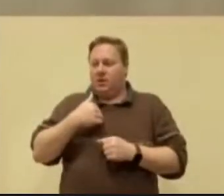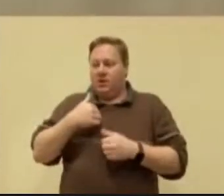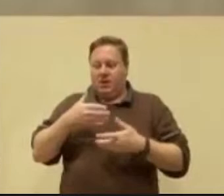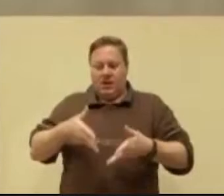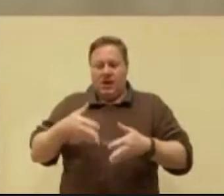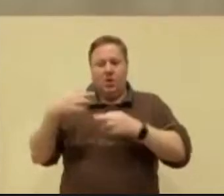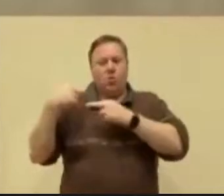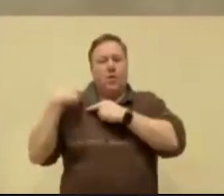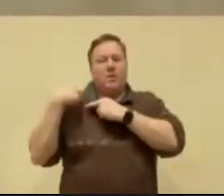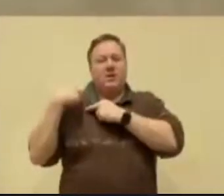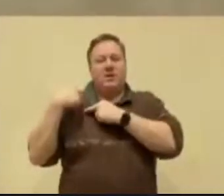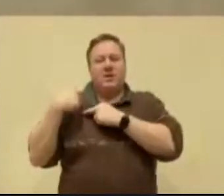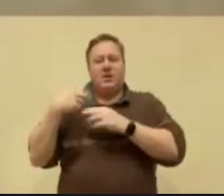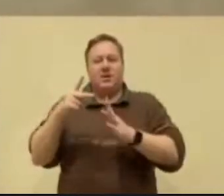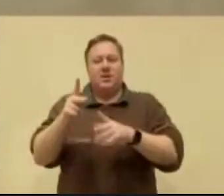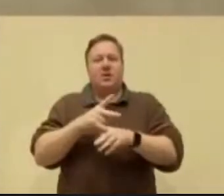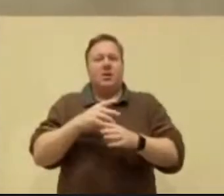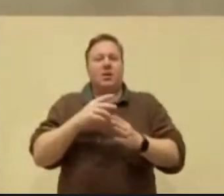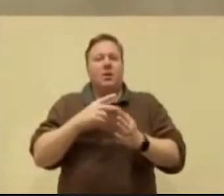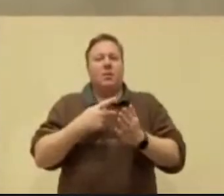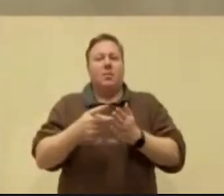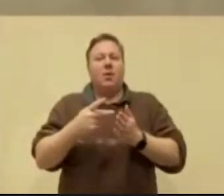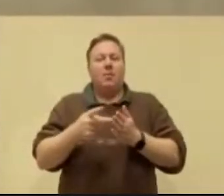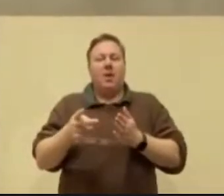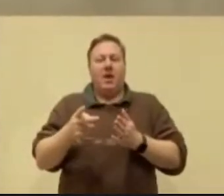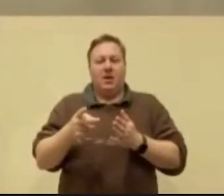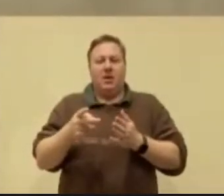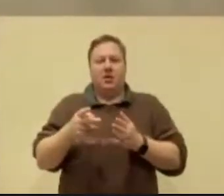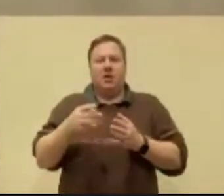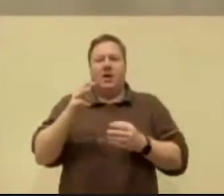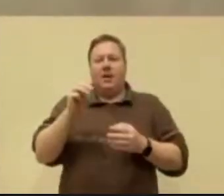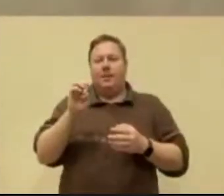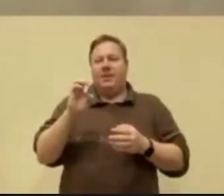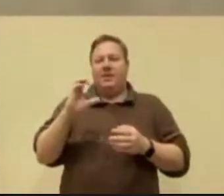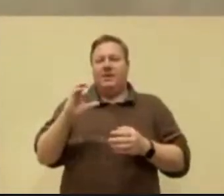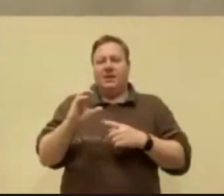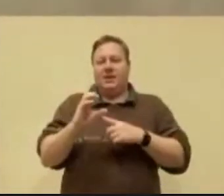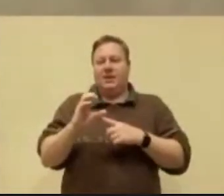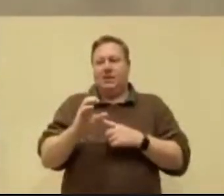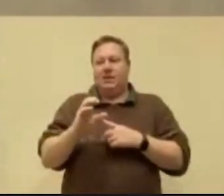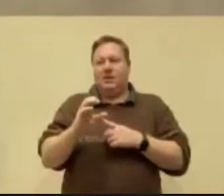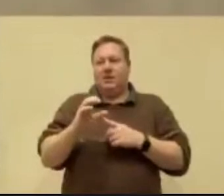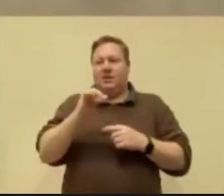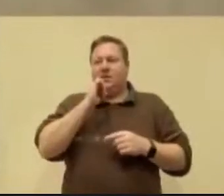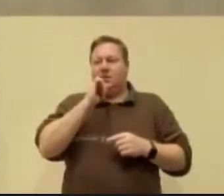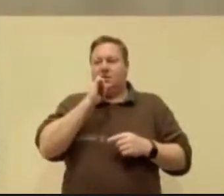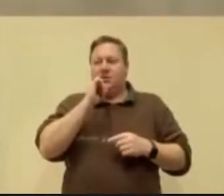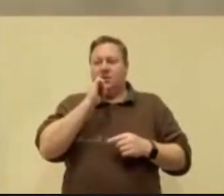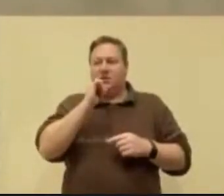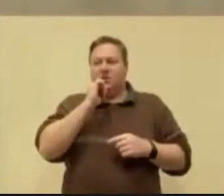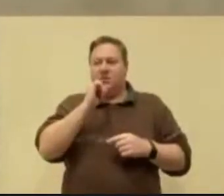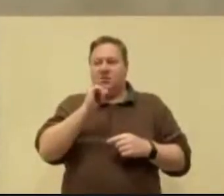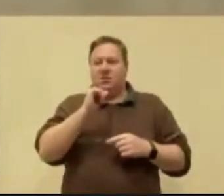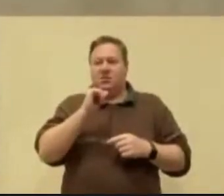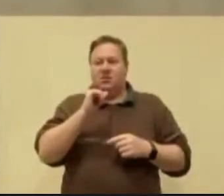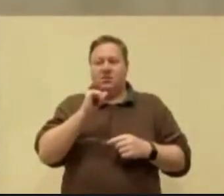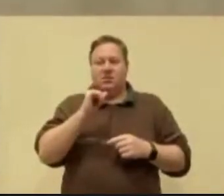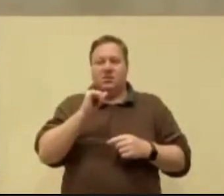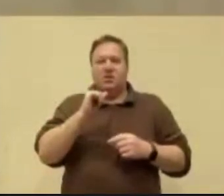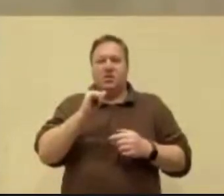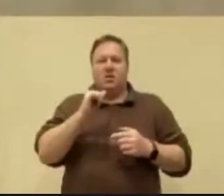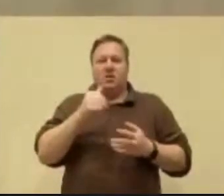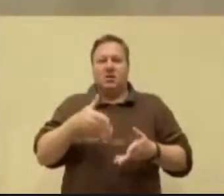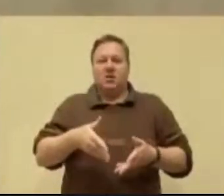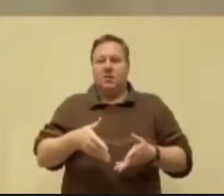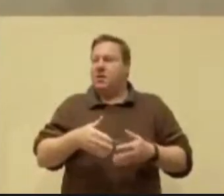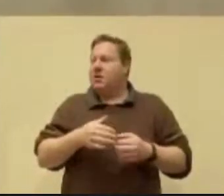presentation that was prepared for the msc mosaic who is currently not able to render the presentation due to